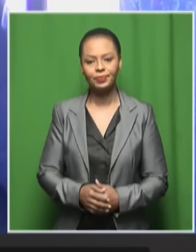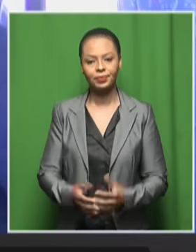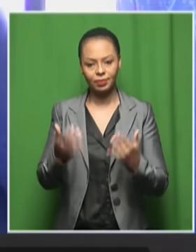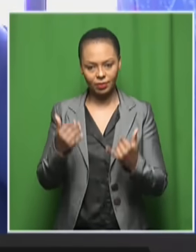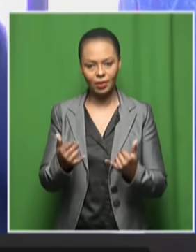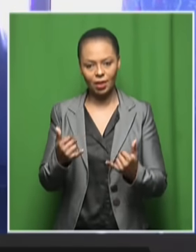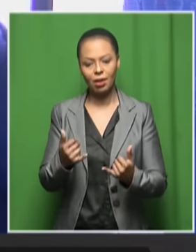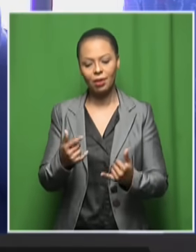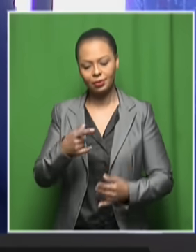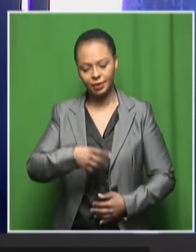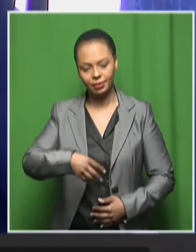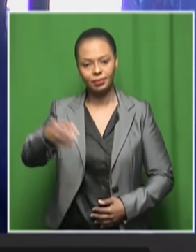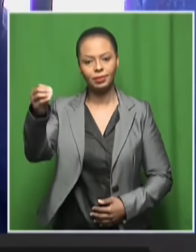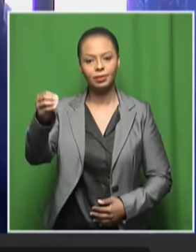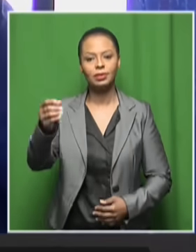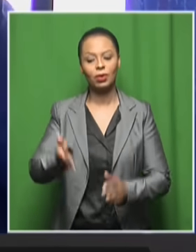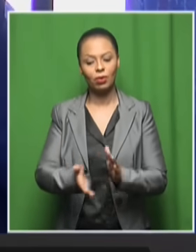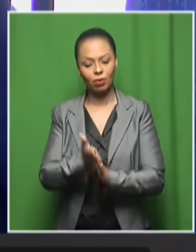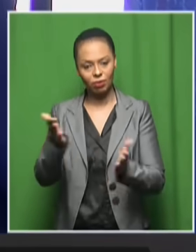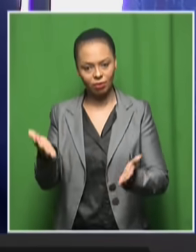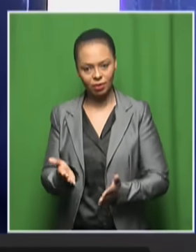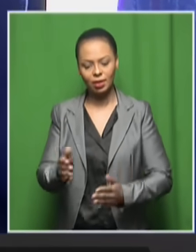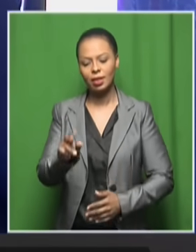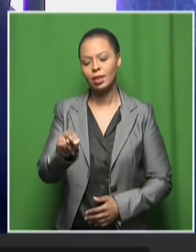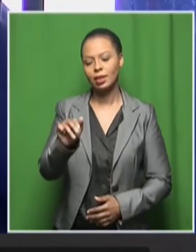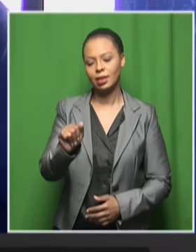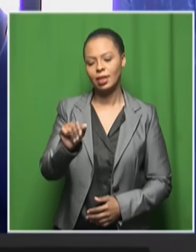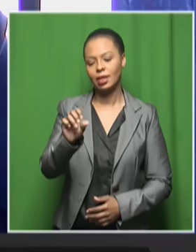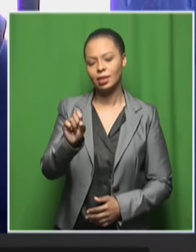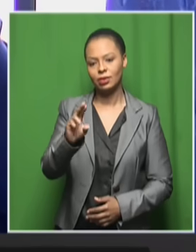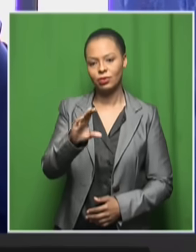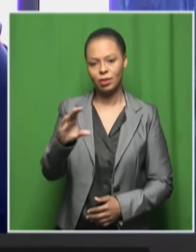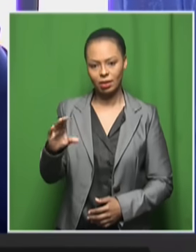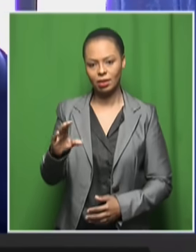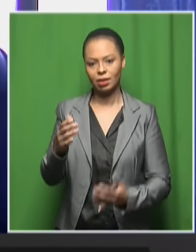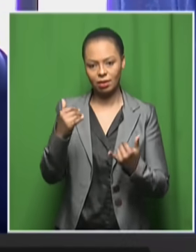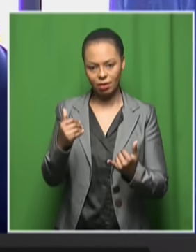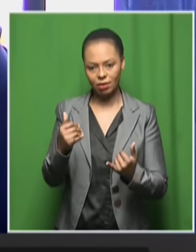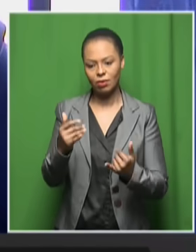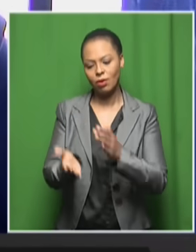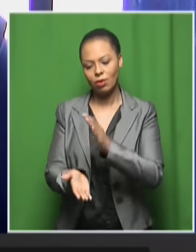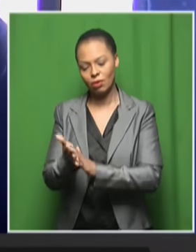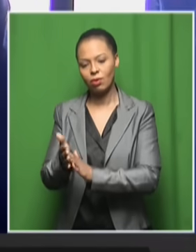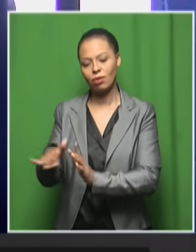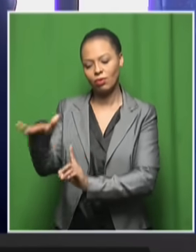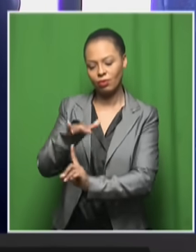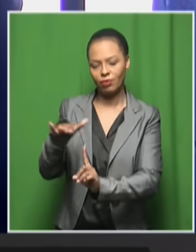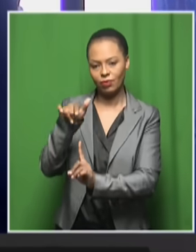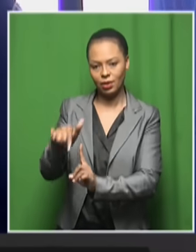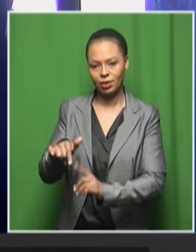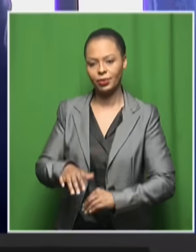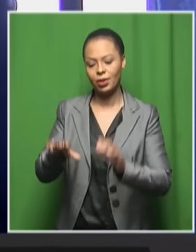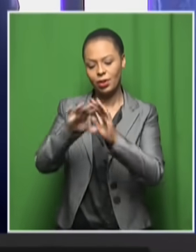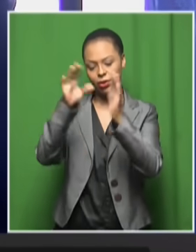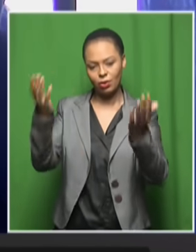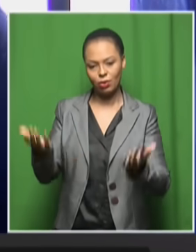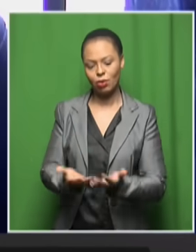leaving now, Sakina, to Nasrec Expo Center, to the venue where this global summit, this global